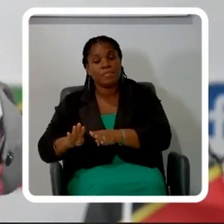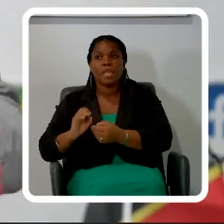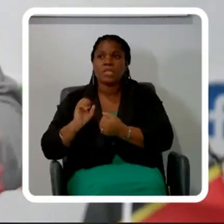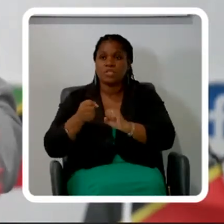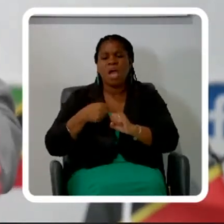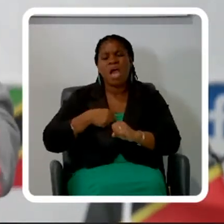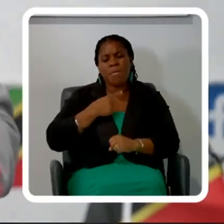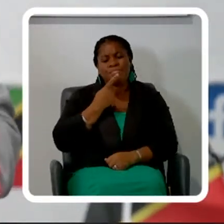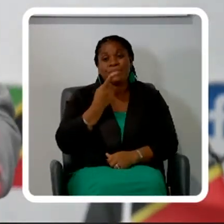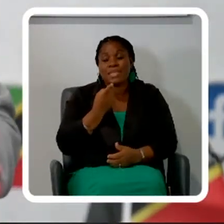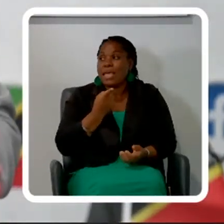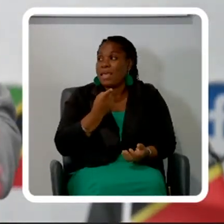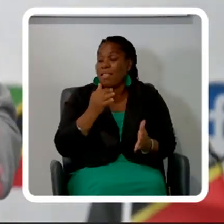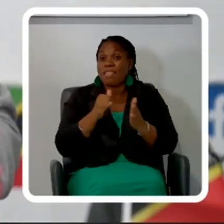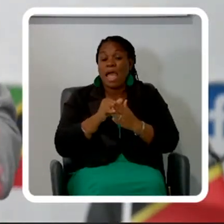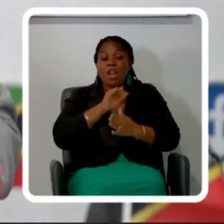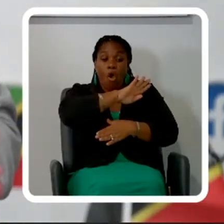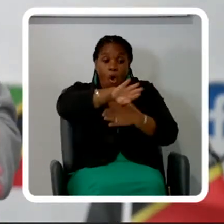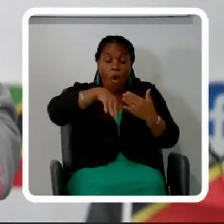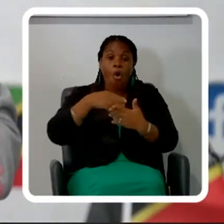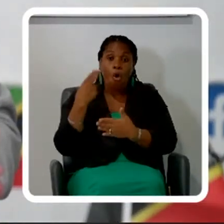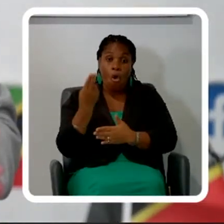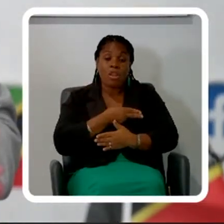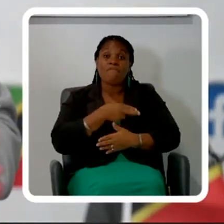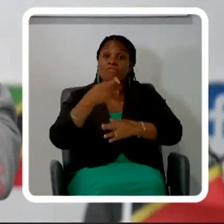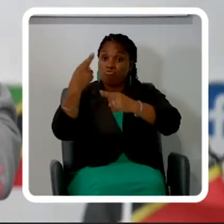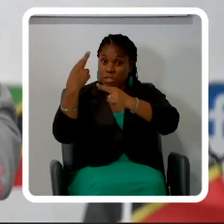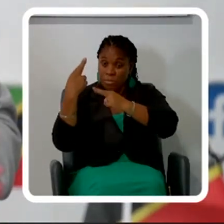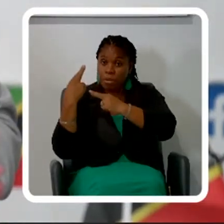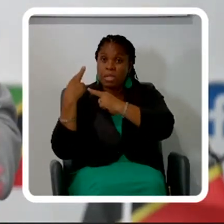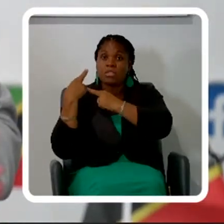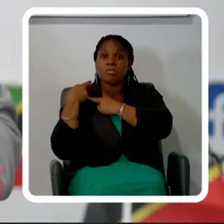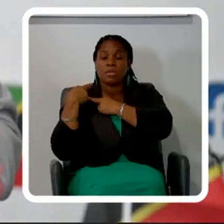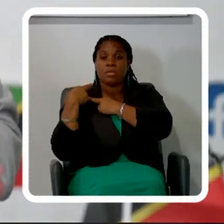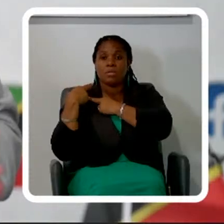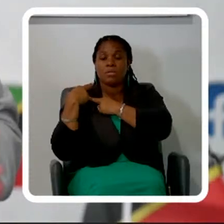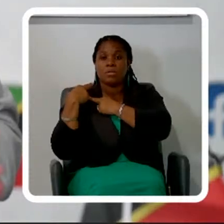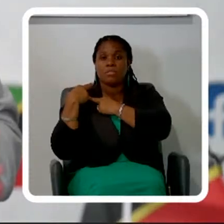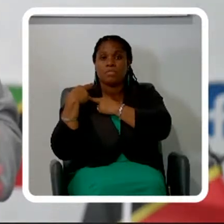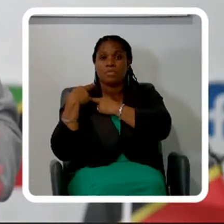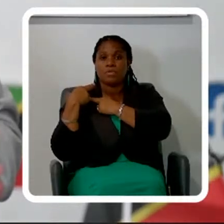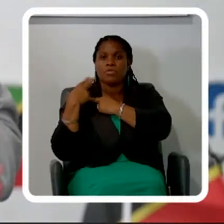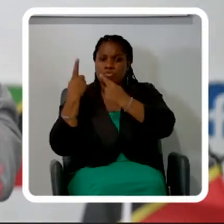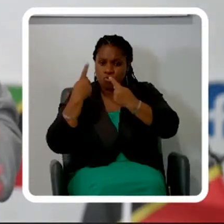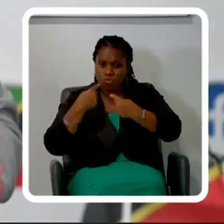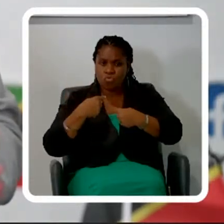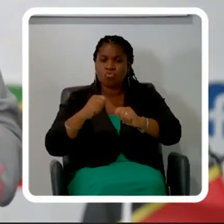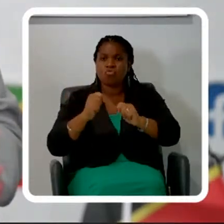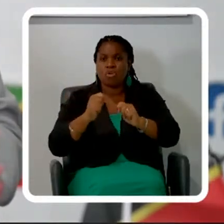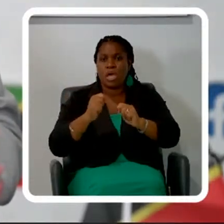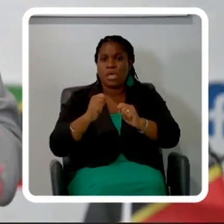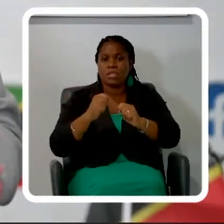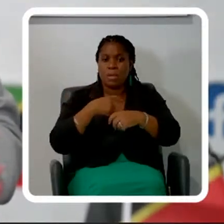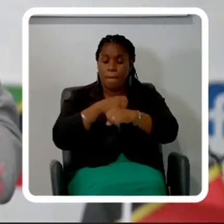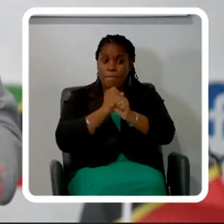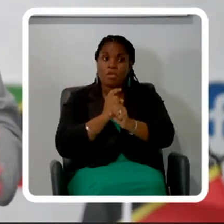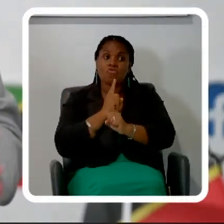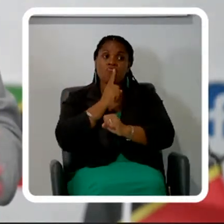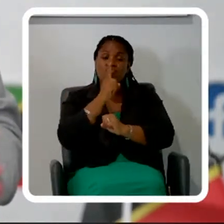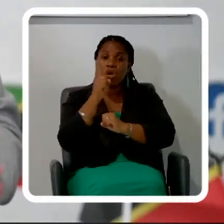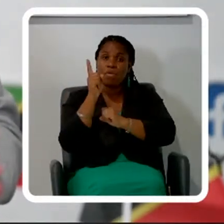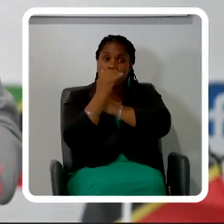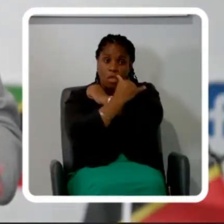So I'm just saying that is all of us responsibility to really seek to secure our country and secure each